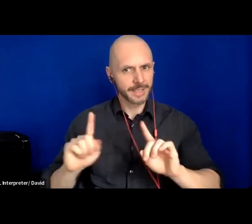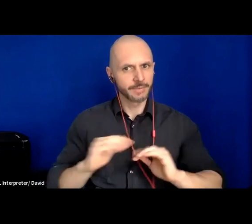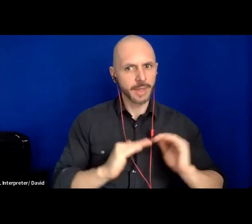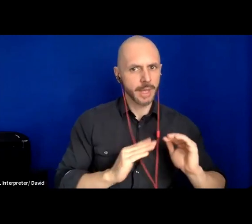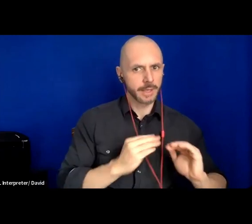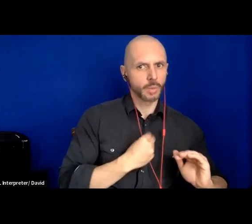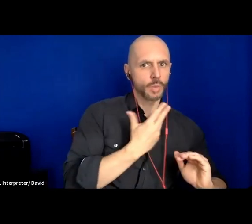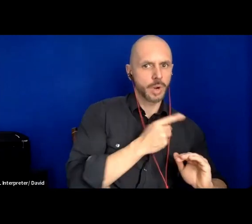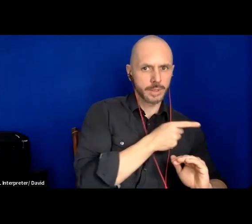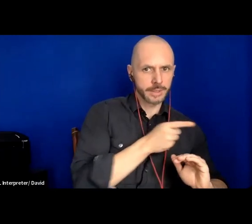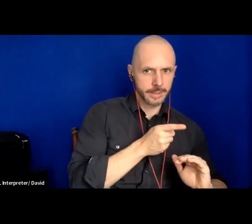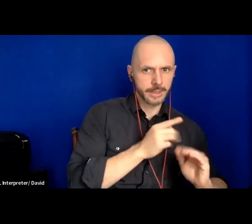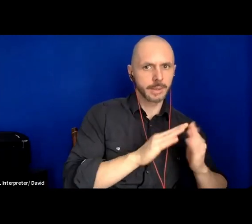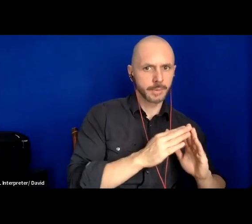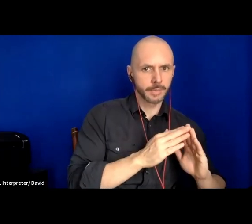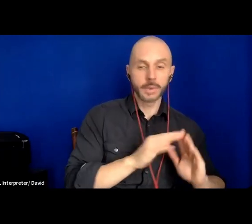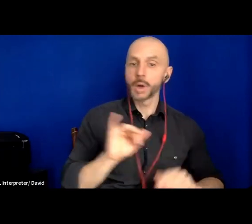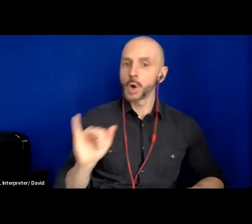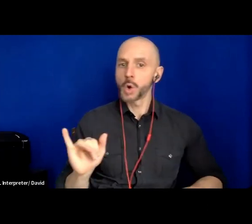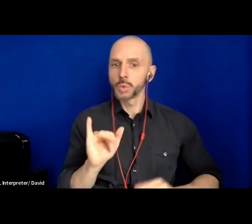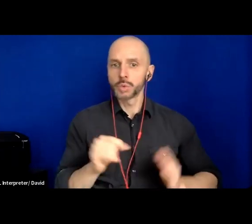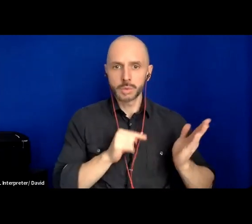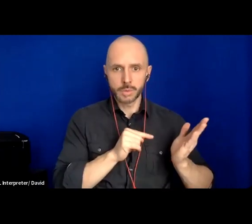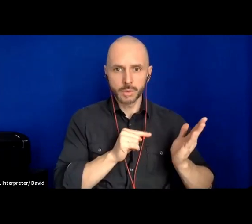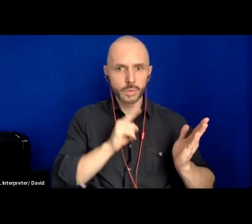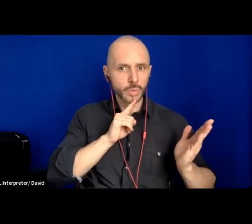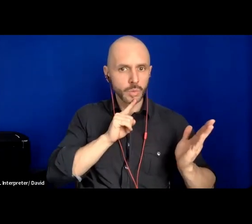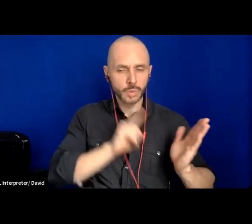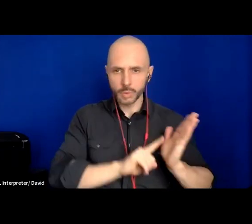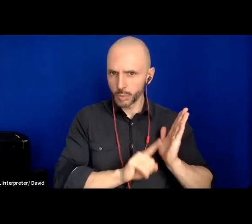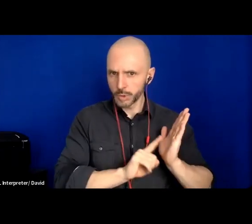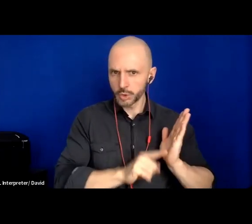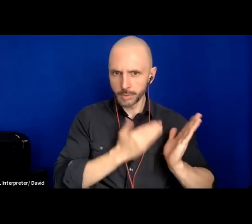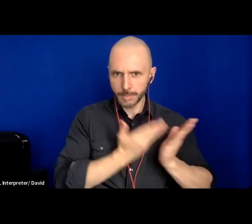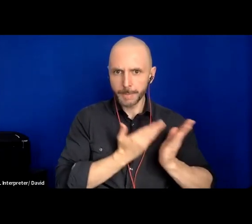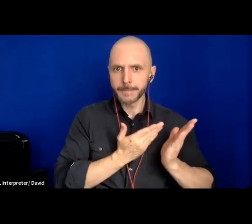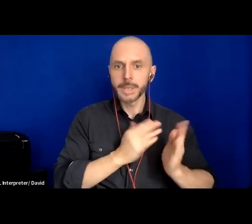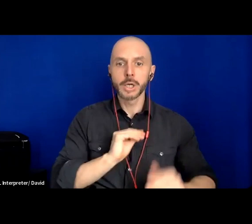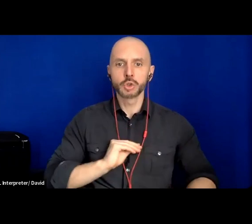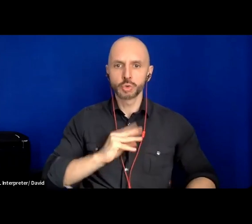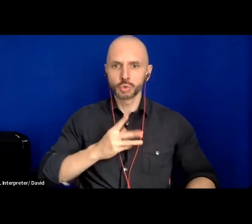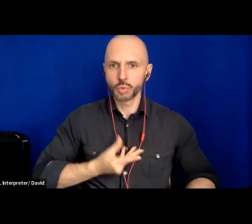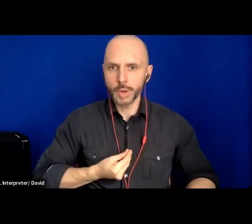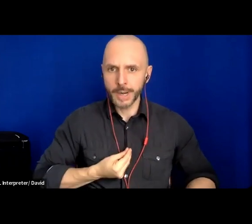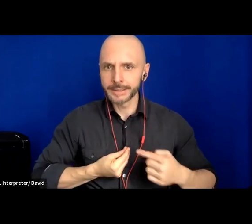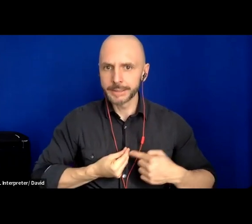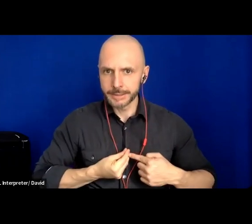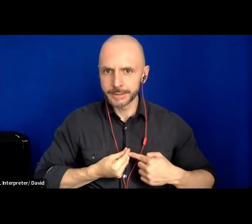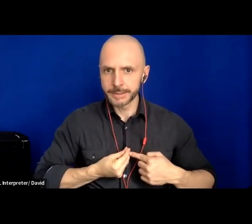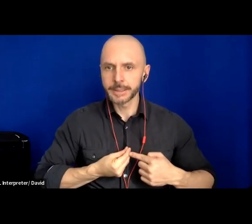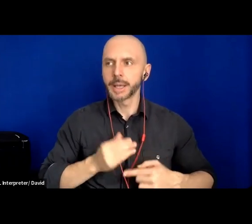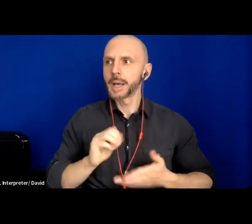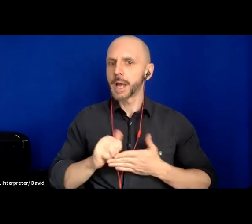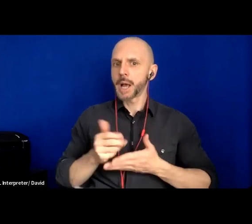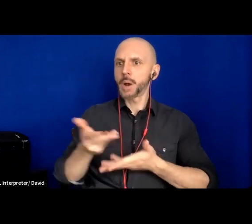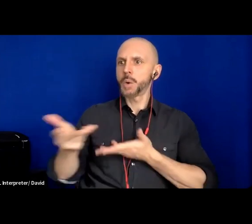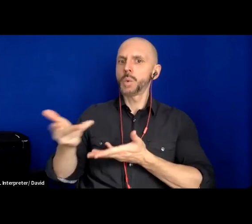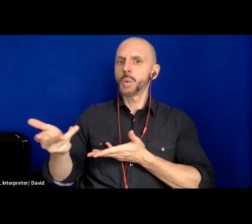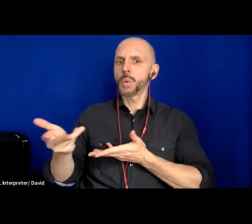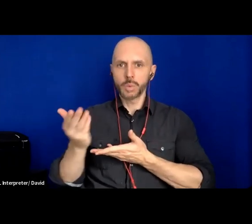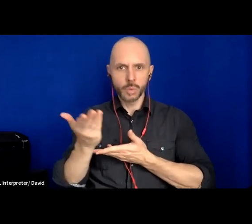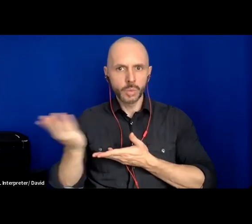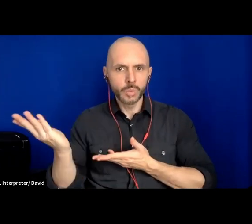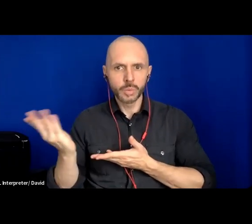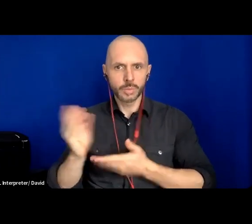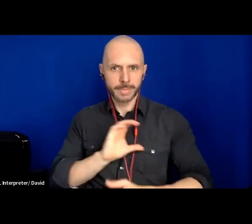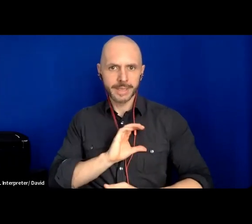also engaged with and related to, as we're now here across the country, of Indigenous people's experiences with the various systems that they engage with. And not to